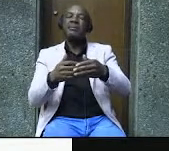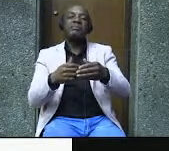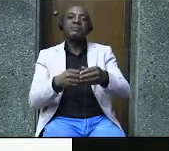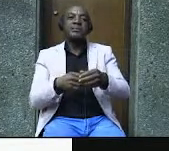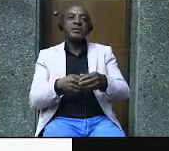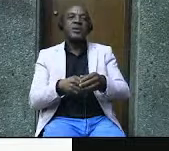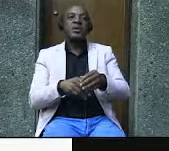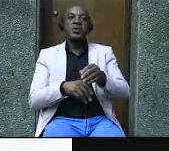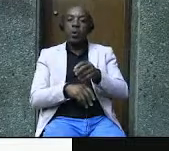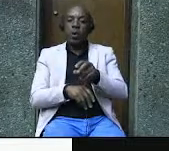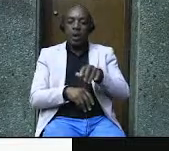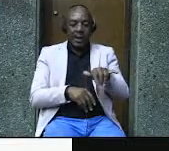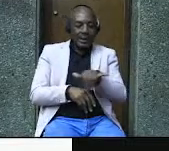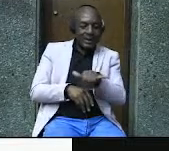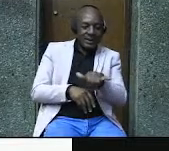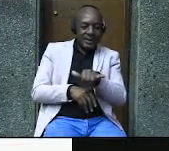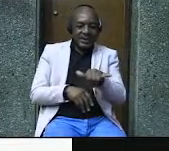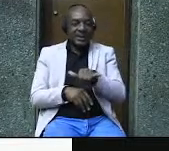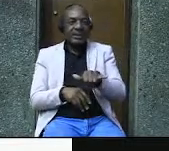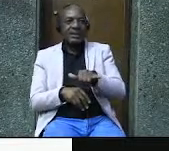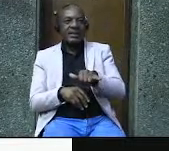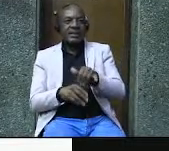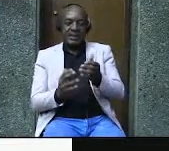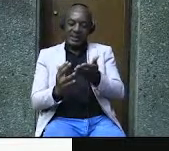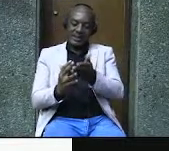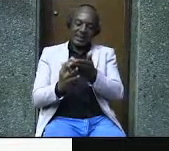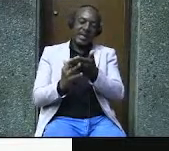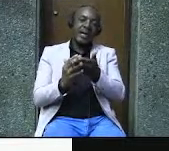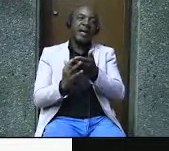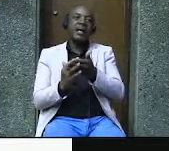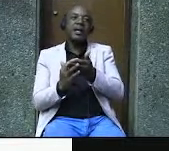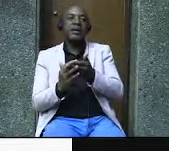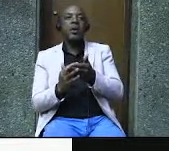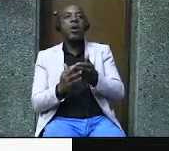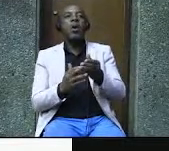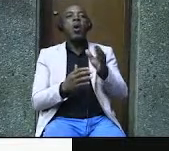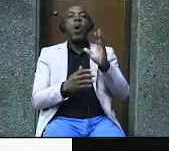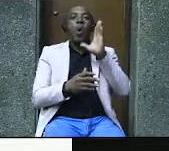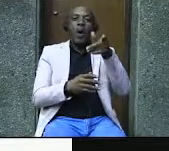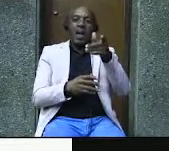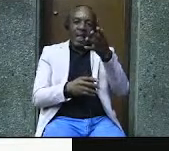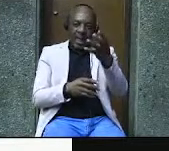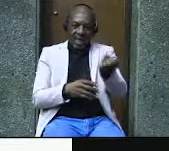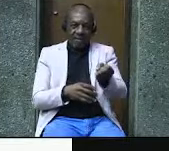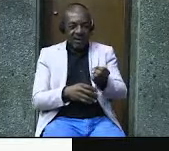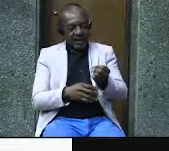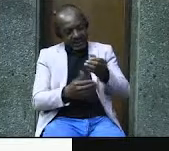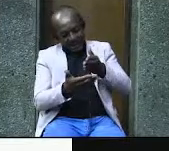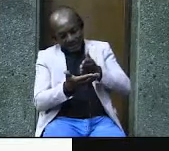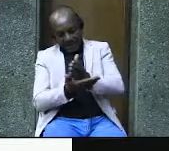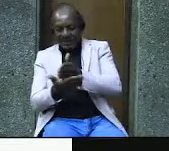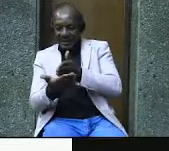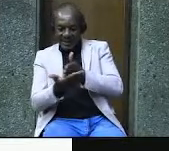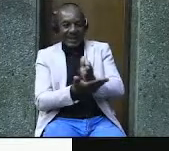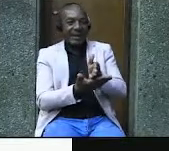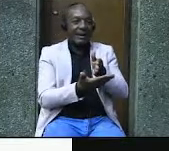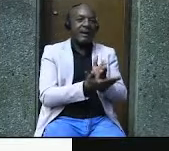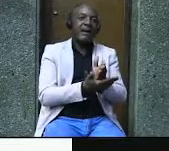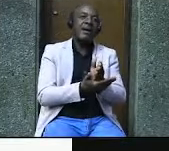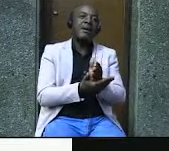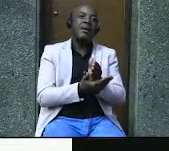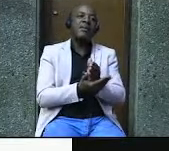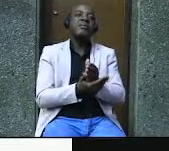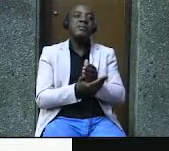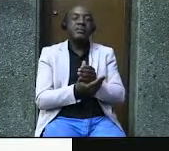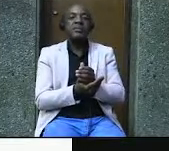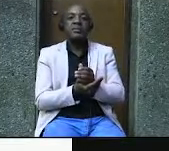each case will be treated on its own merits. It will be a matter that is dealt with on a case-by-case